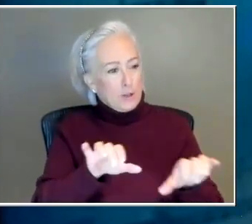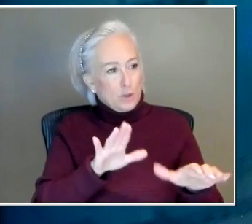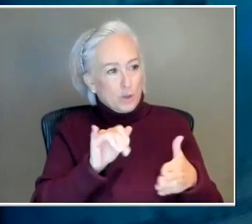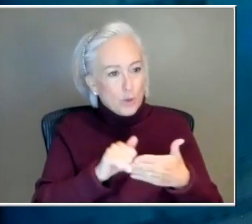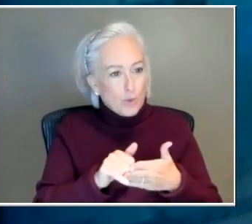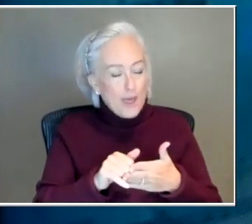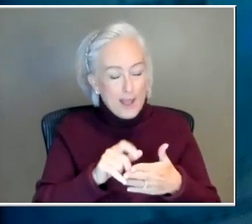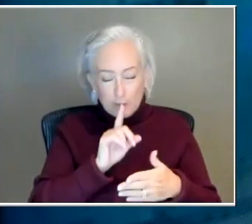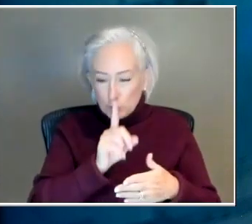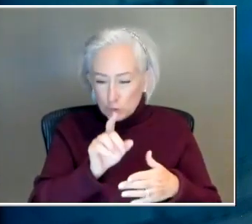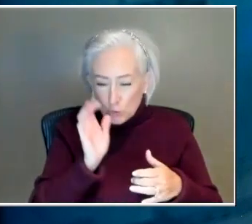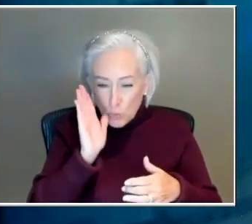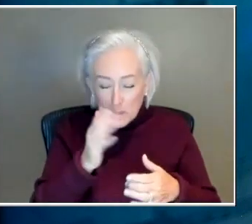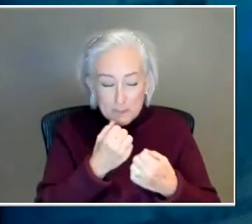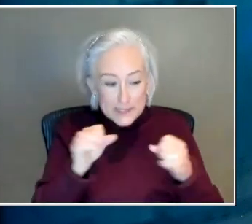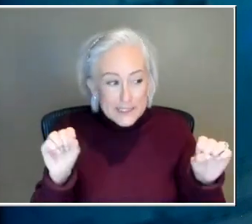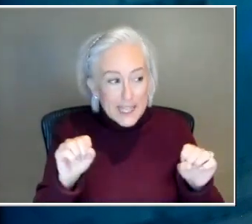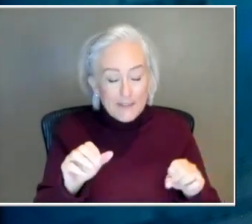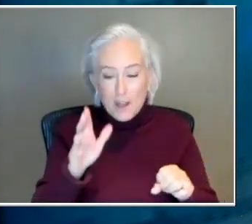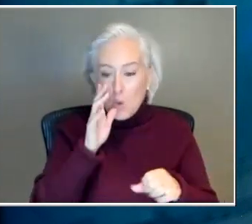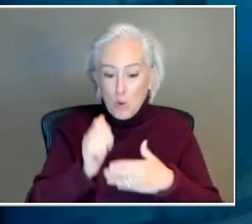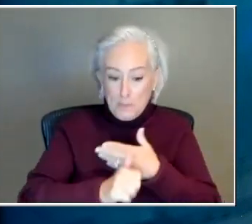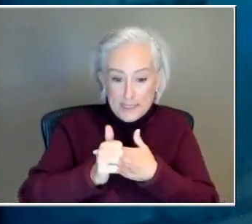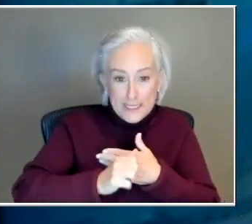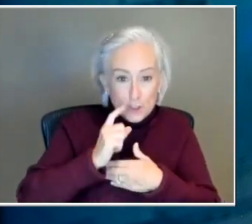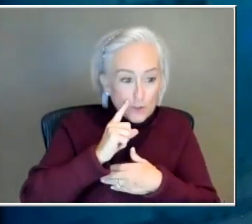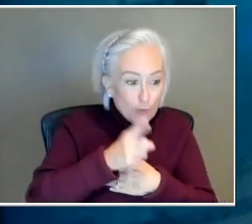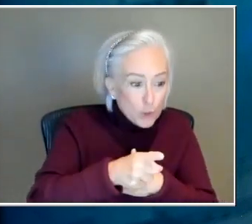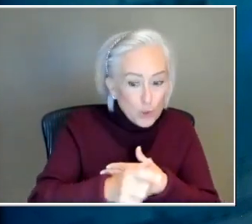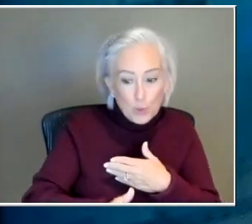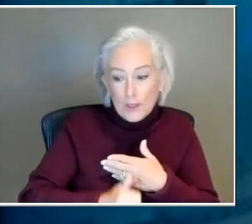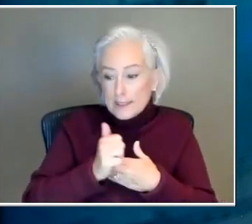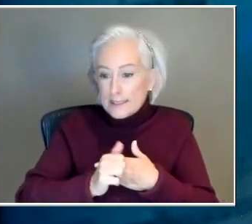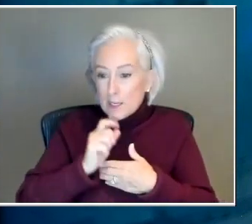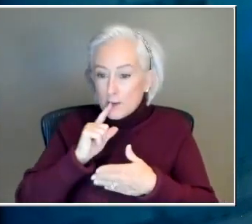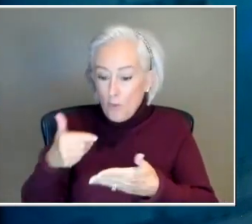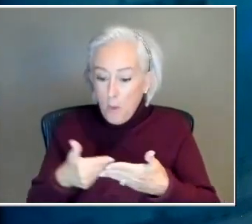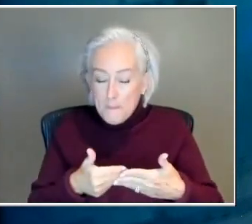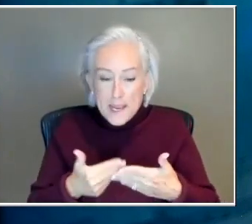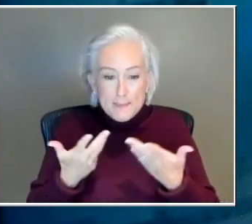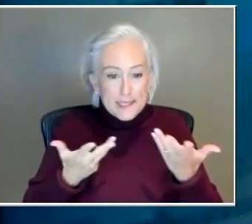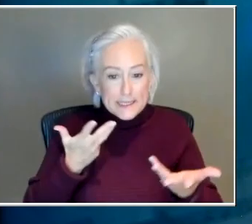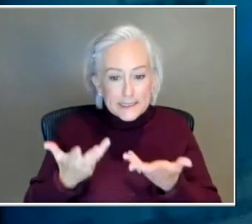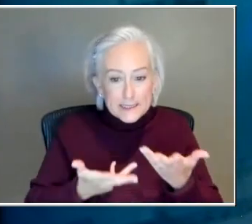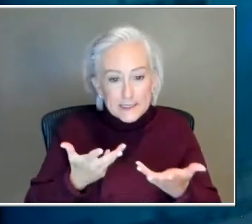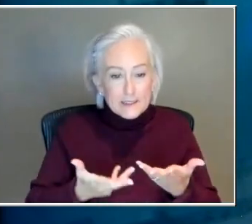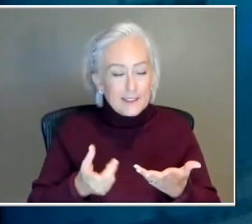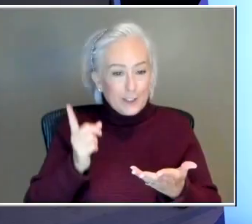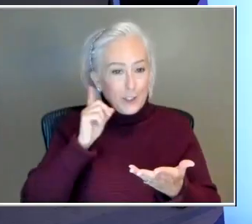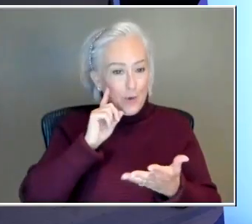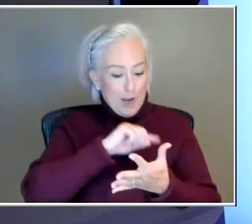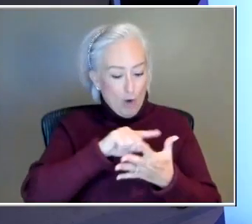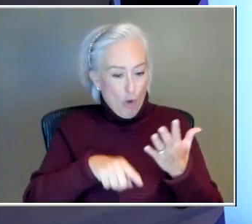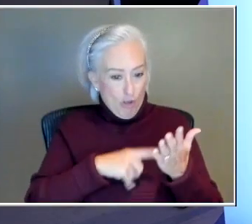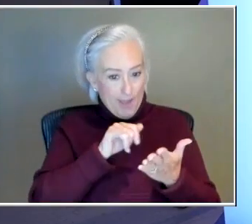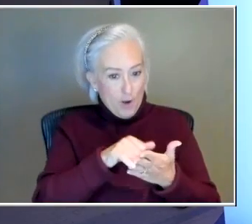to be dangerous for you? Is it going to be dangerous for the baby? And so I think you hear all those things. Is that kind of what happened to you? Yeah. Mallory, what was